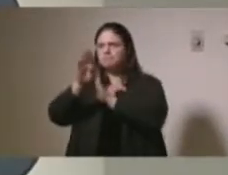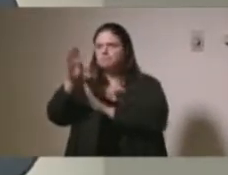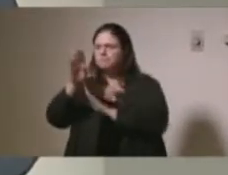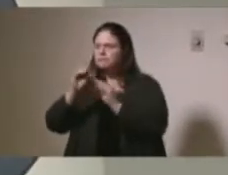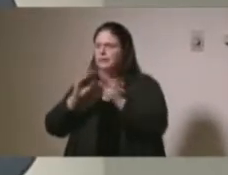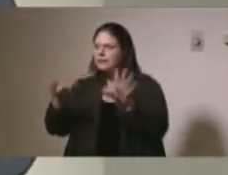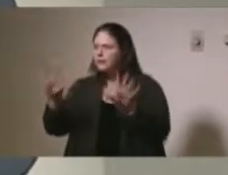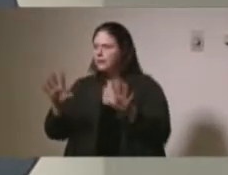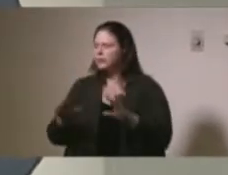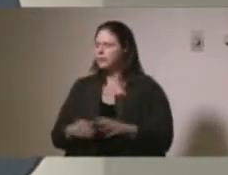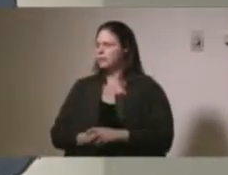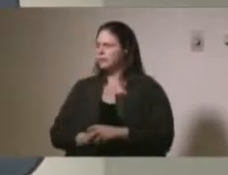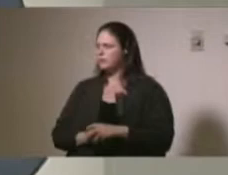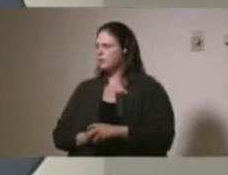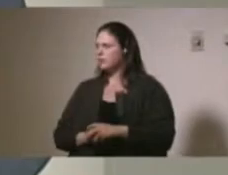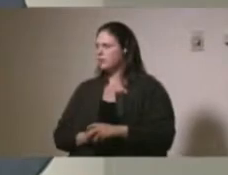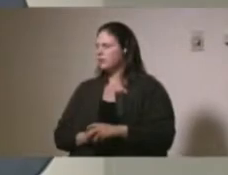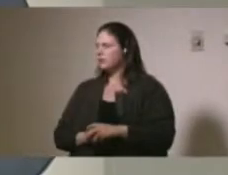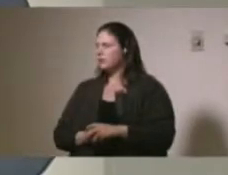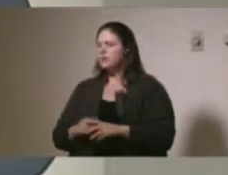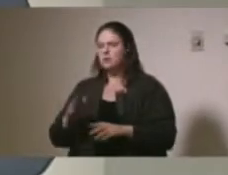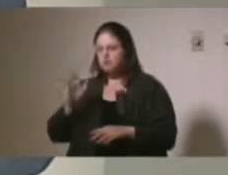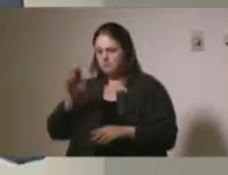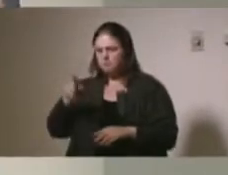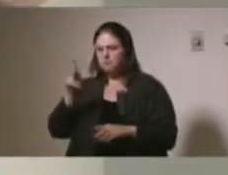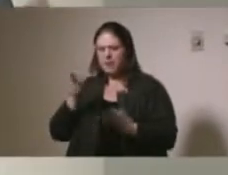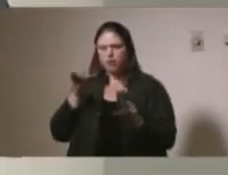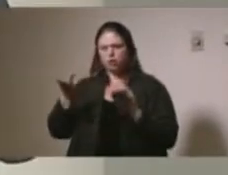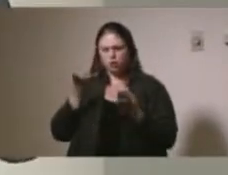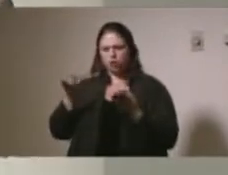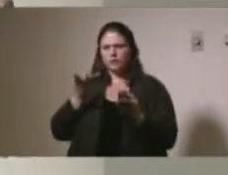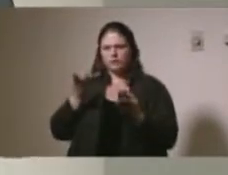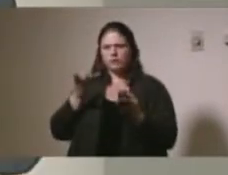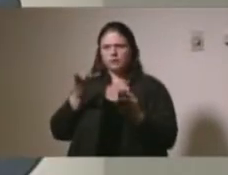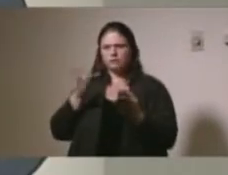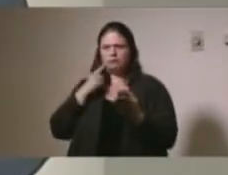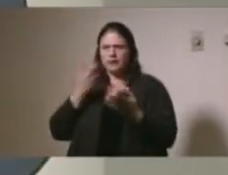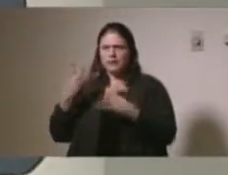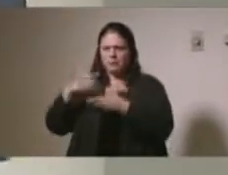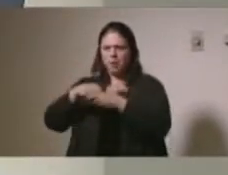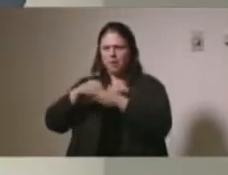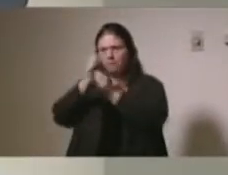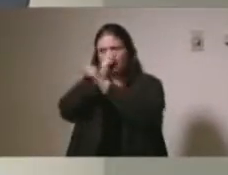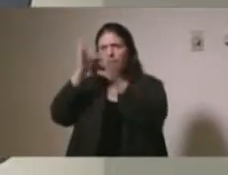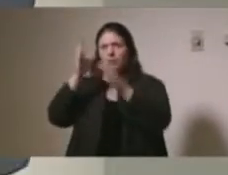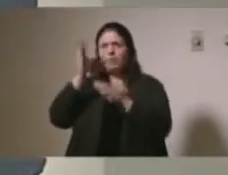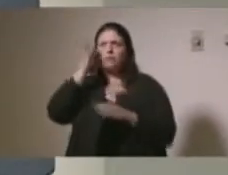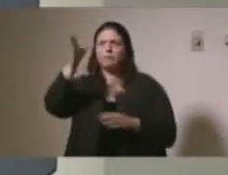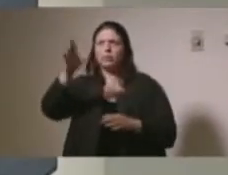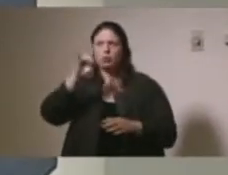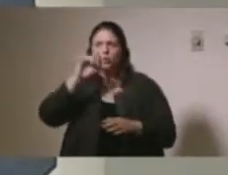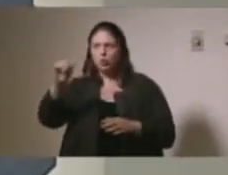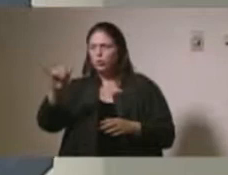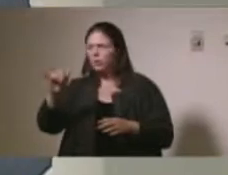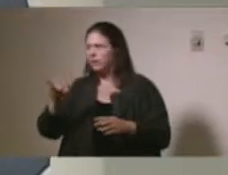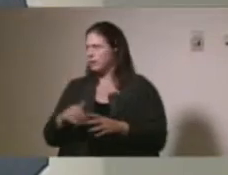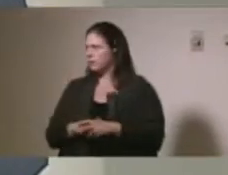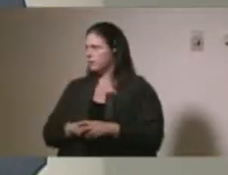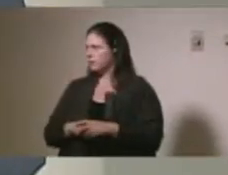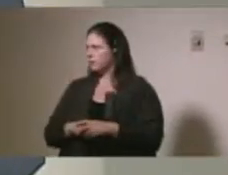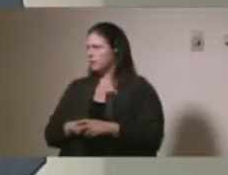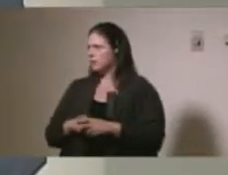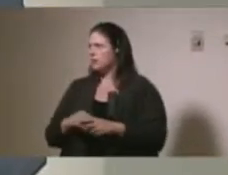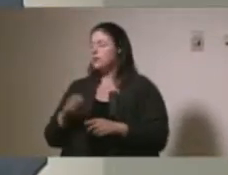banking services is part of our vision for the future. Now, Canada Post is speaking of cuts,